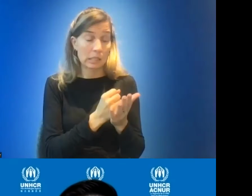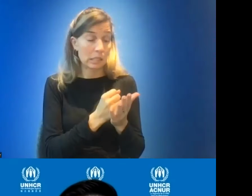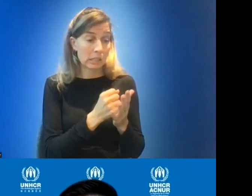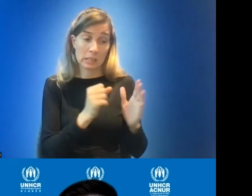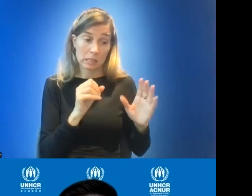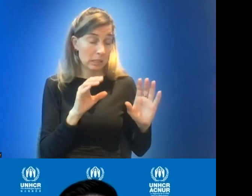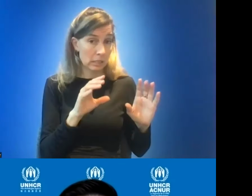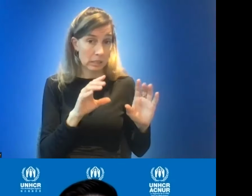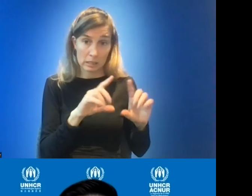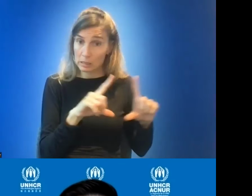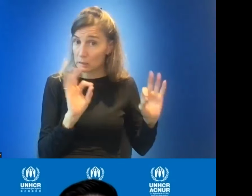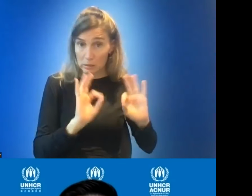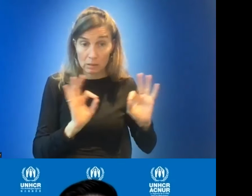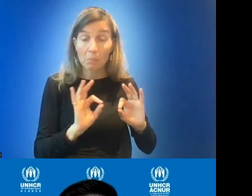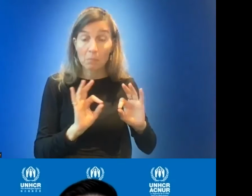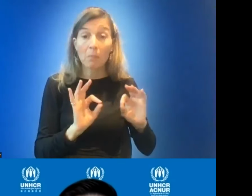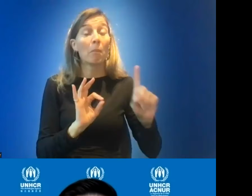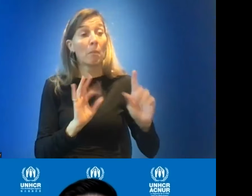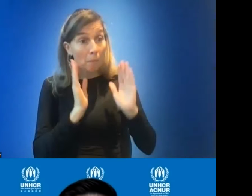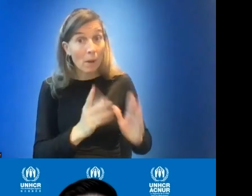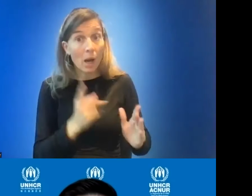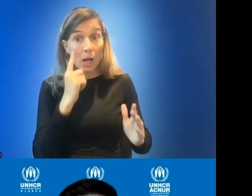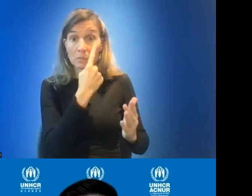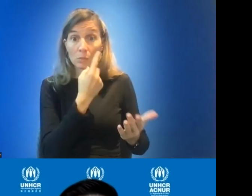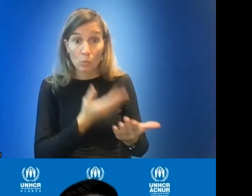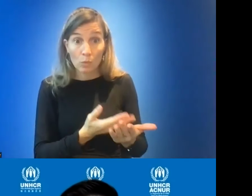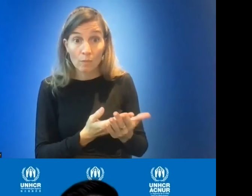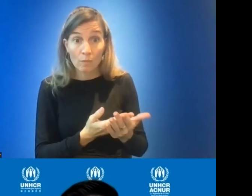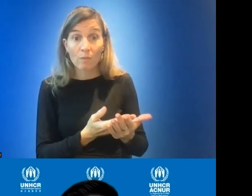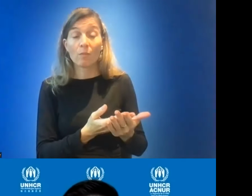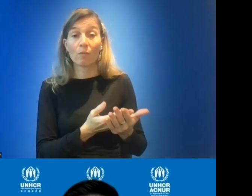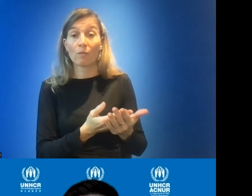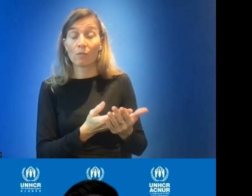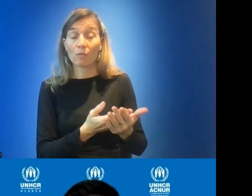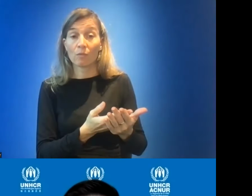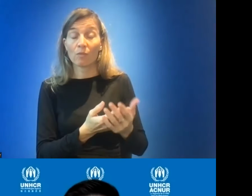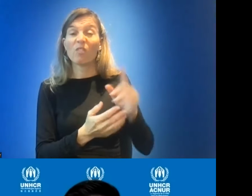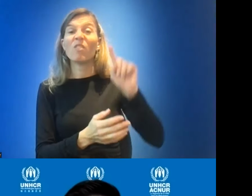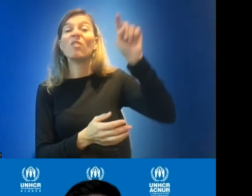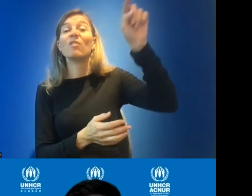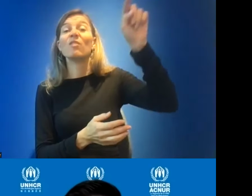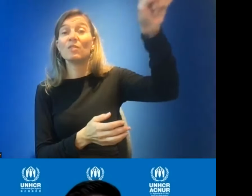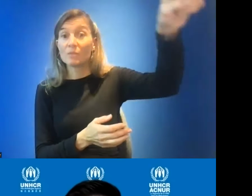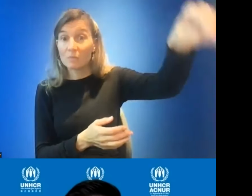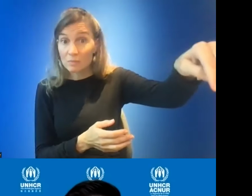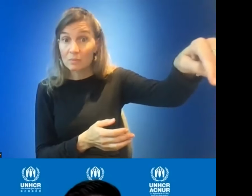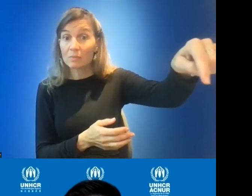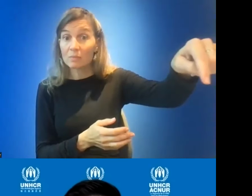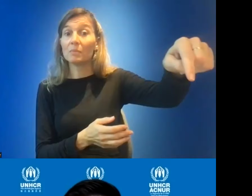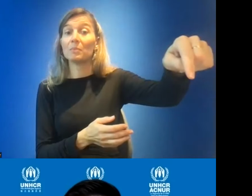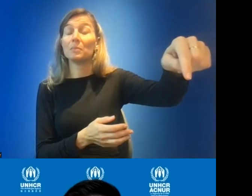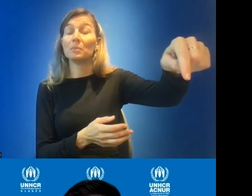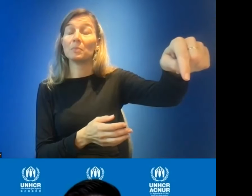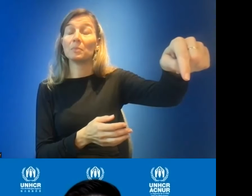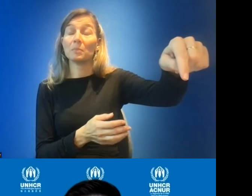So I guess this is very much about asylum procedures, right? So I don't know if you think this is out